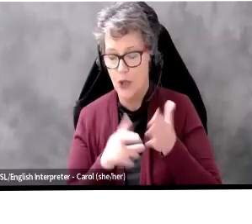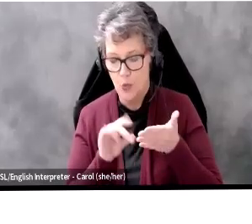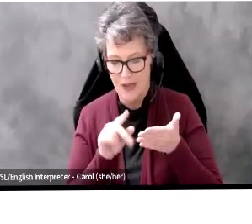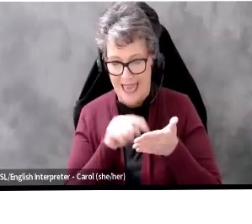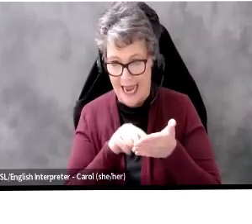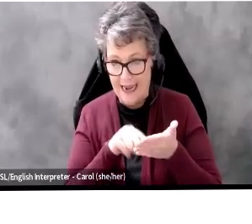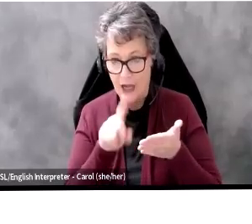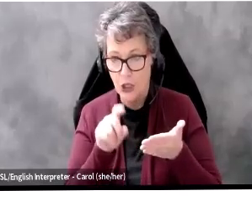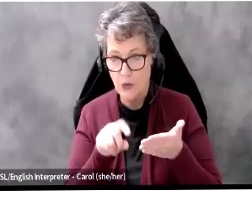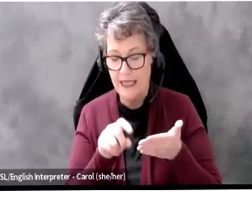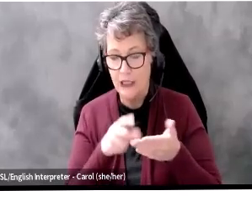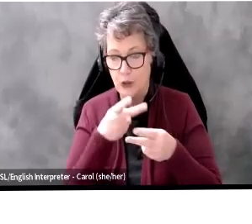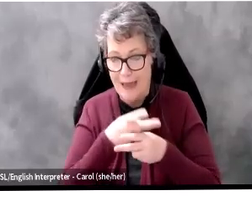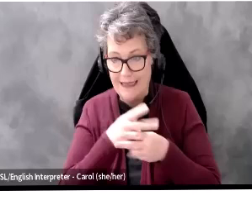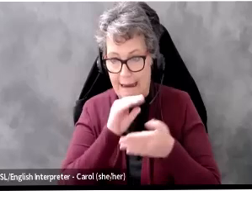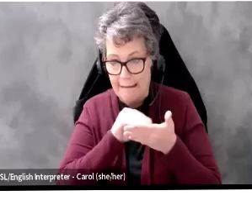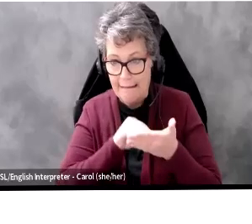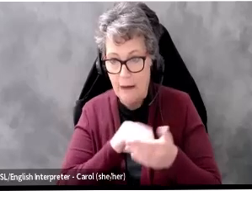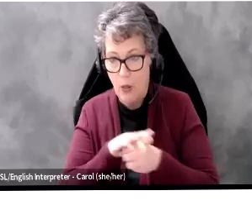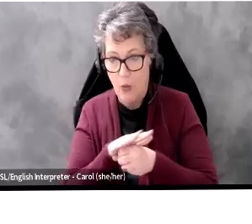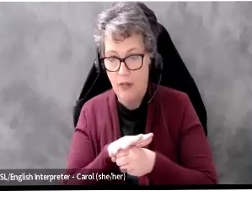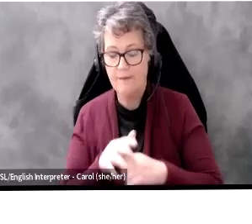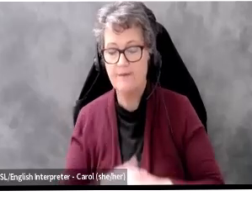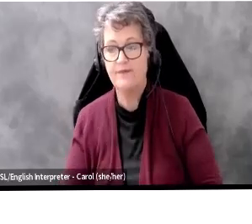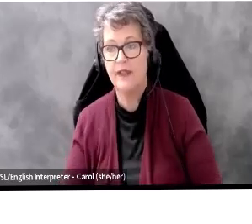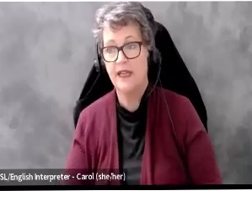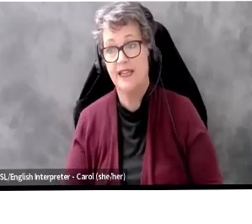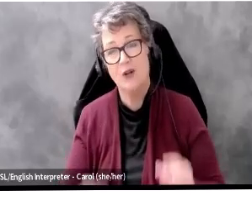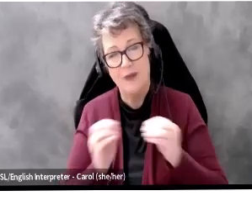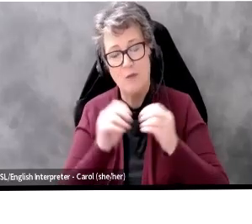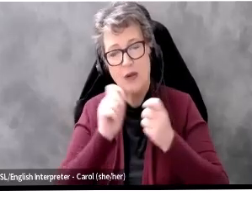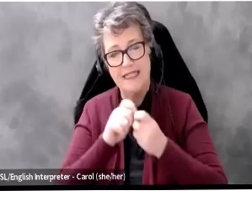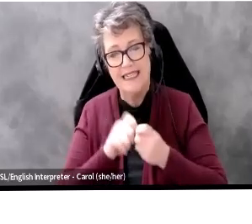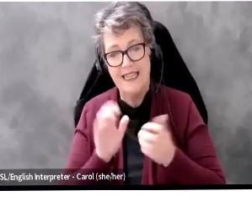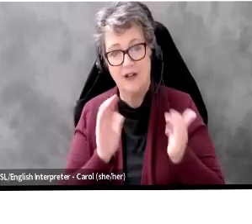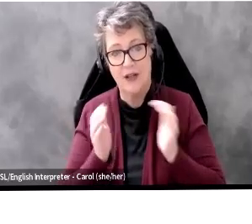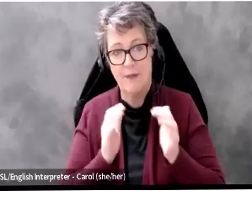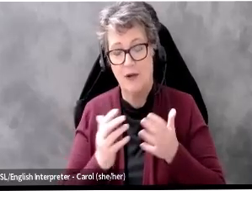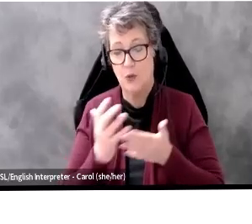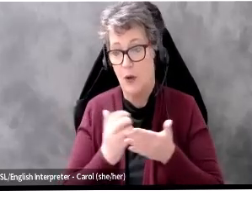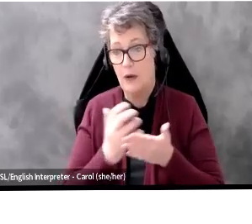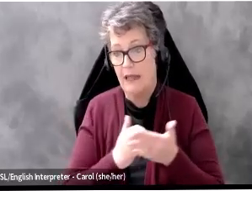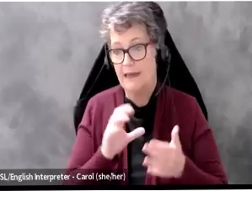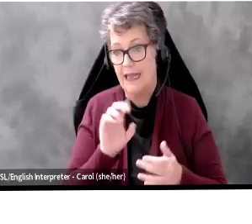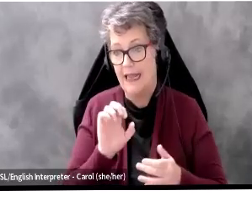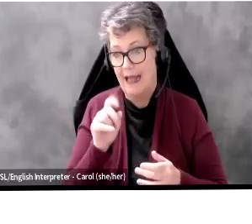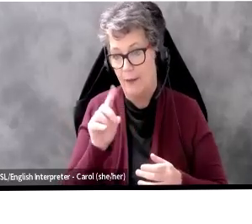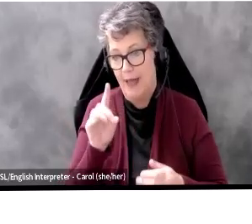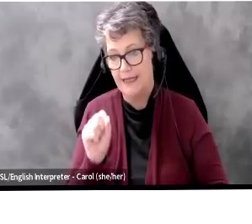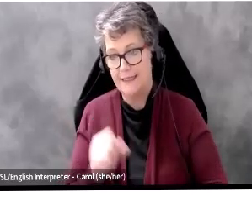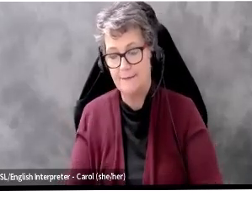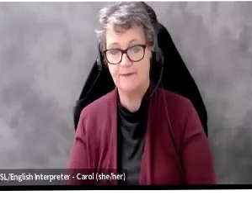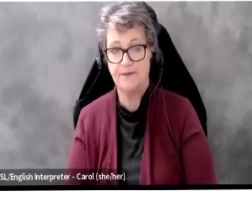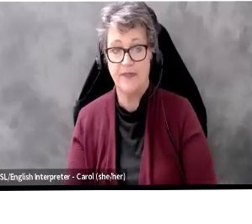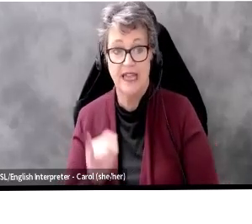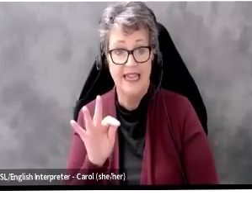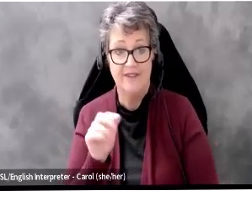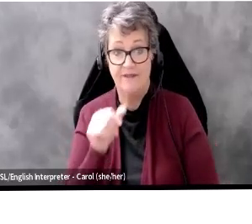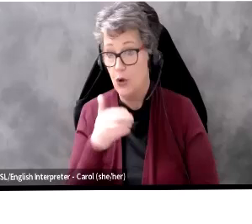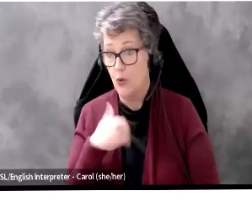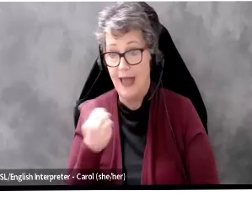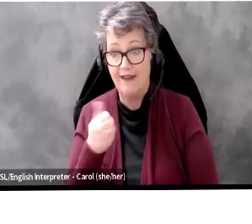you will need to maintain locally. It's going to be a lot more detailed than what we're collecting in CALPADS. If you don't